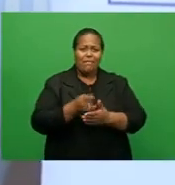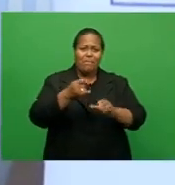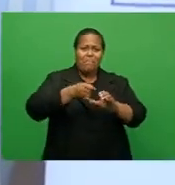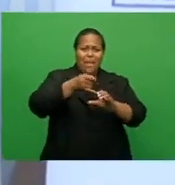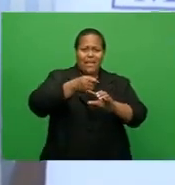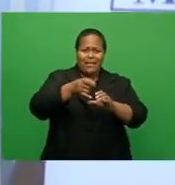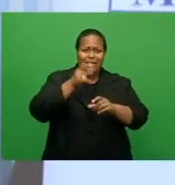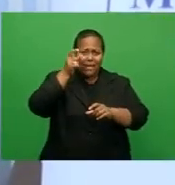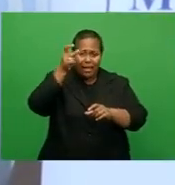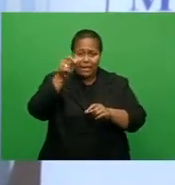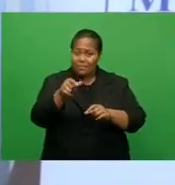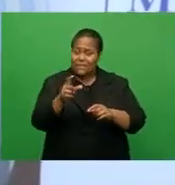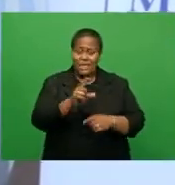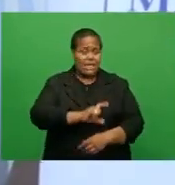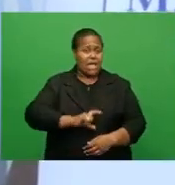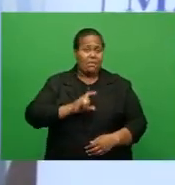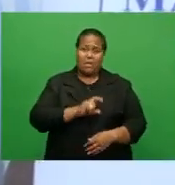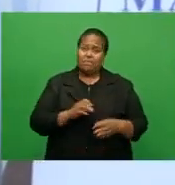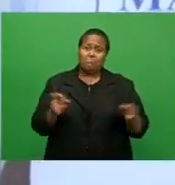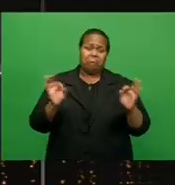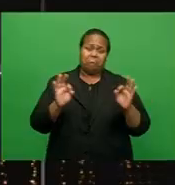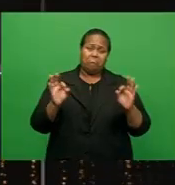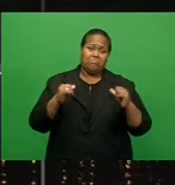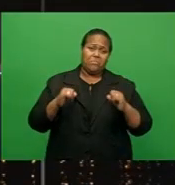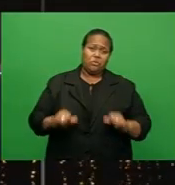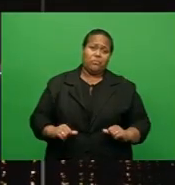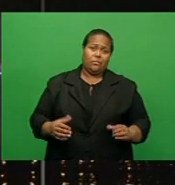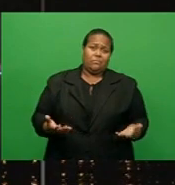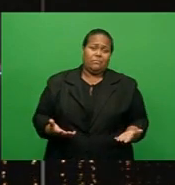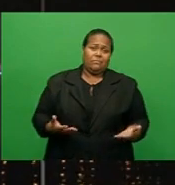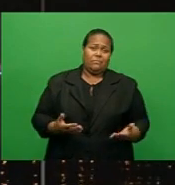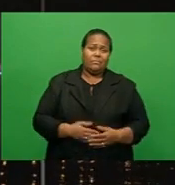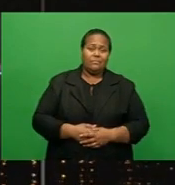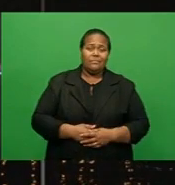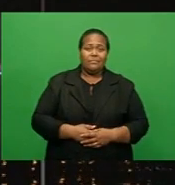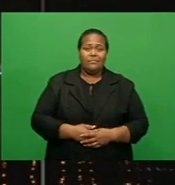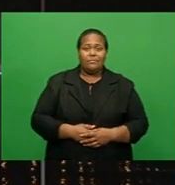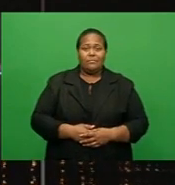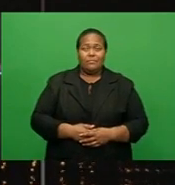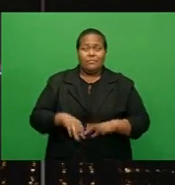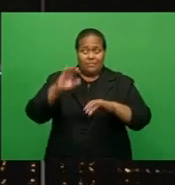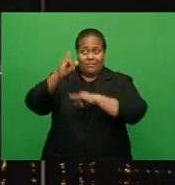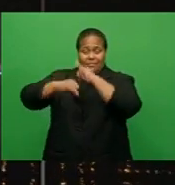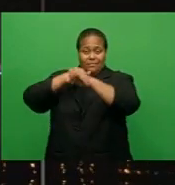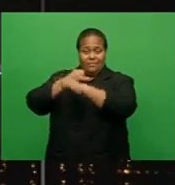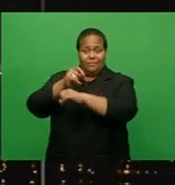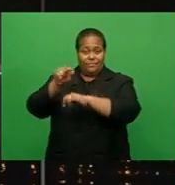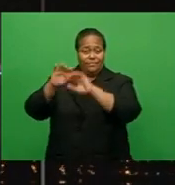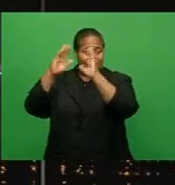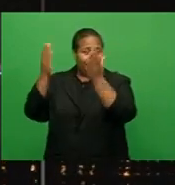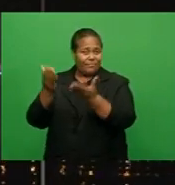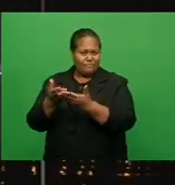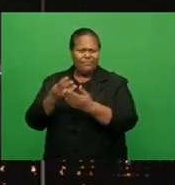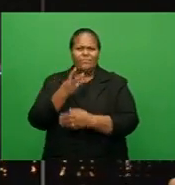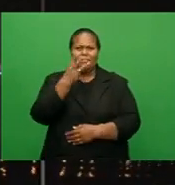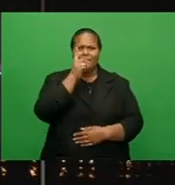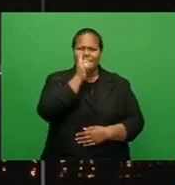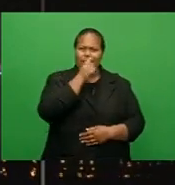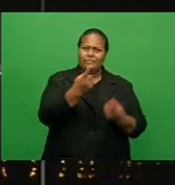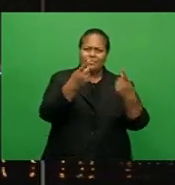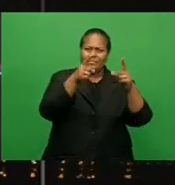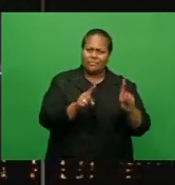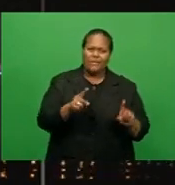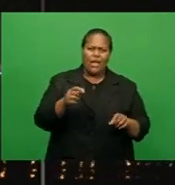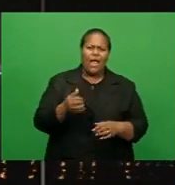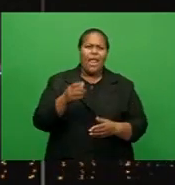cancer. There's no cure for cancer. And turning to world news, 3 people have died in a knife attack at a church